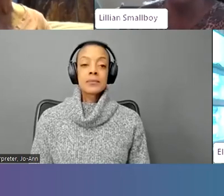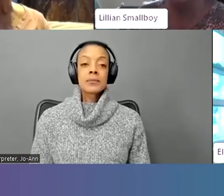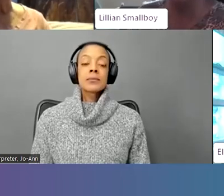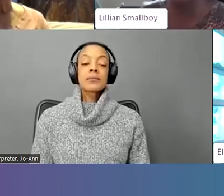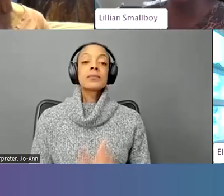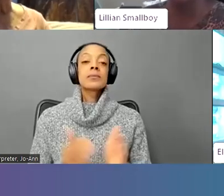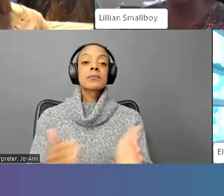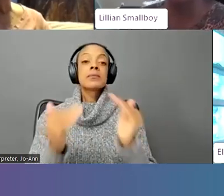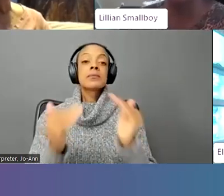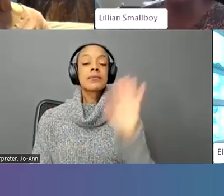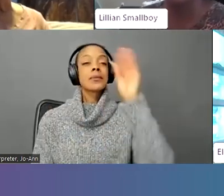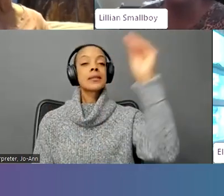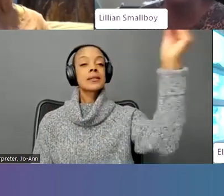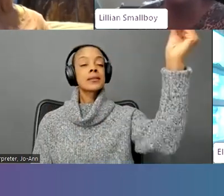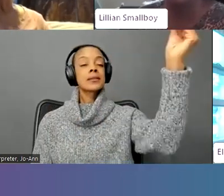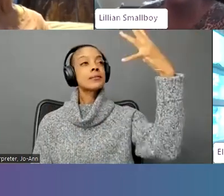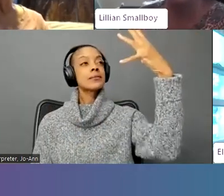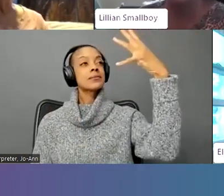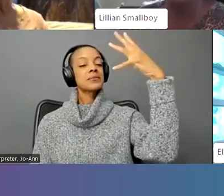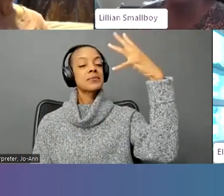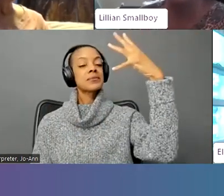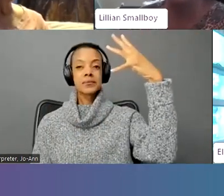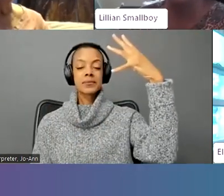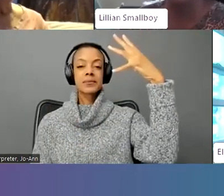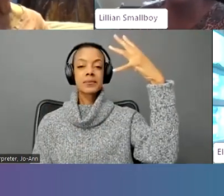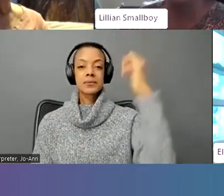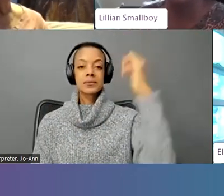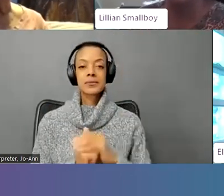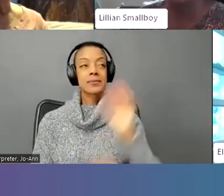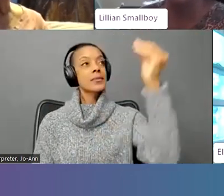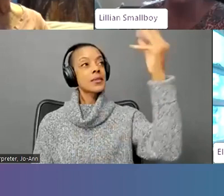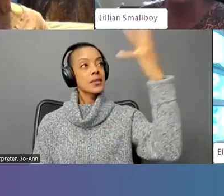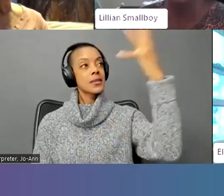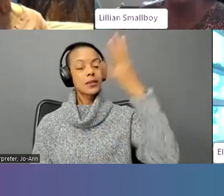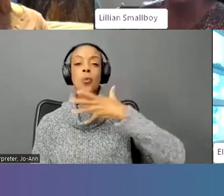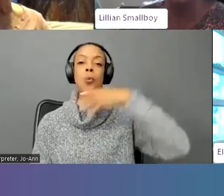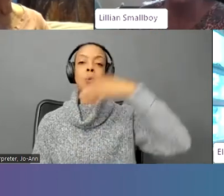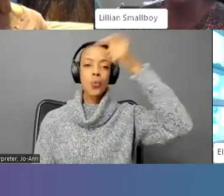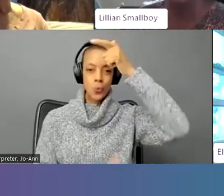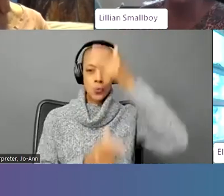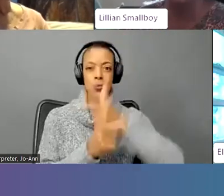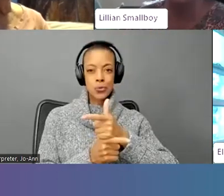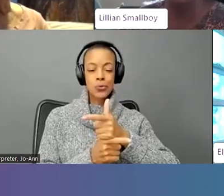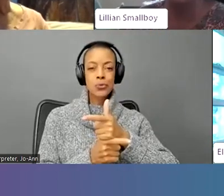to the sun. Because the sun is known as our elder brother, and